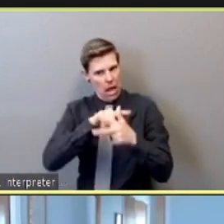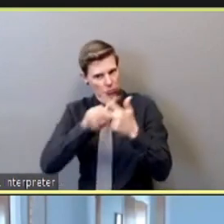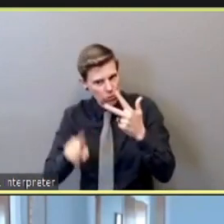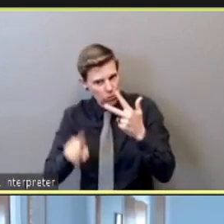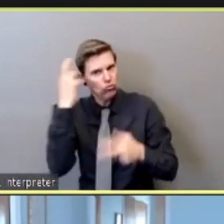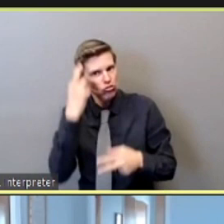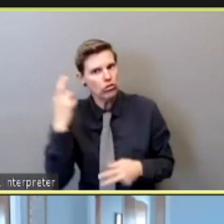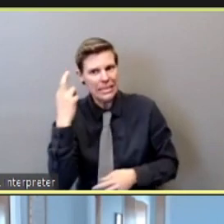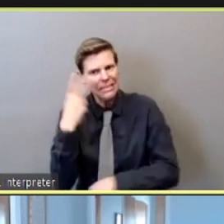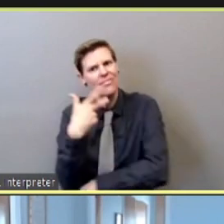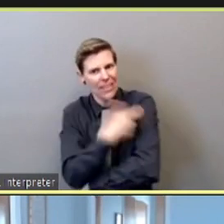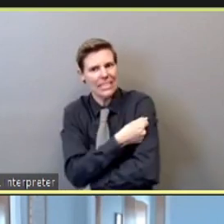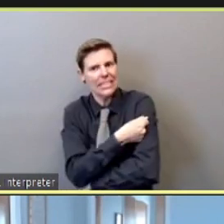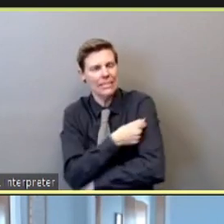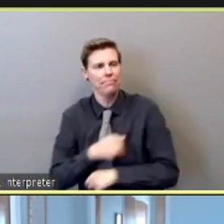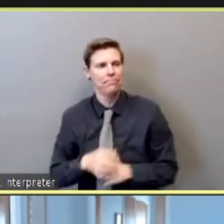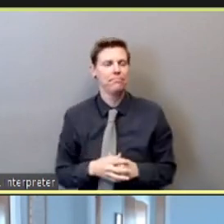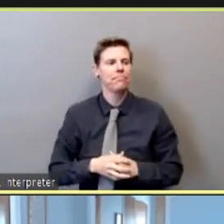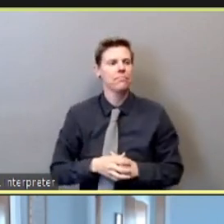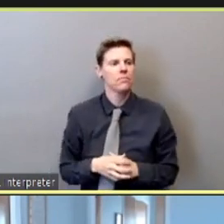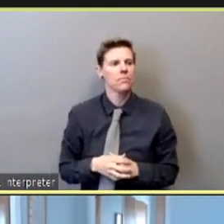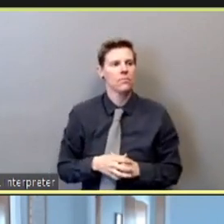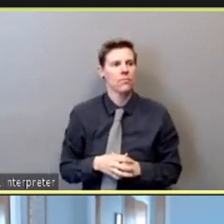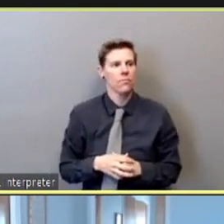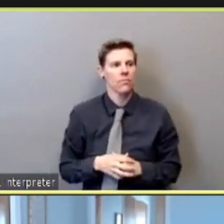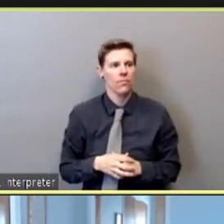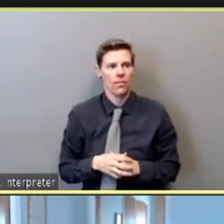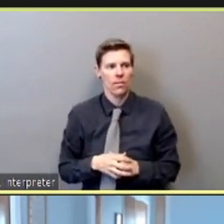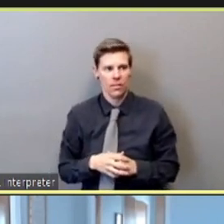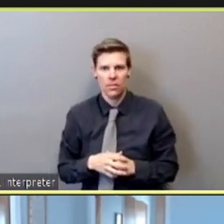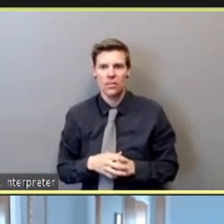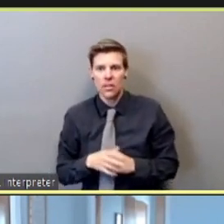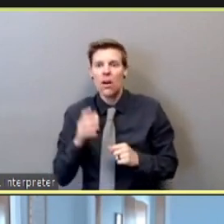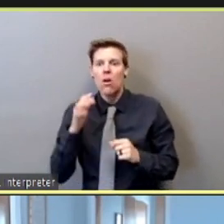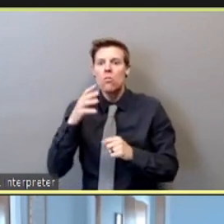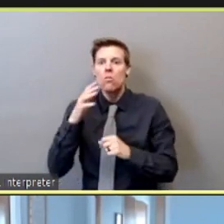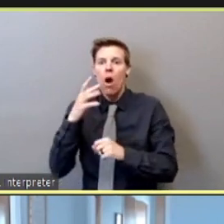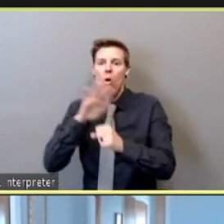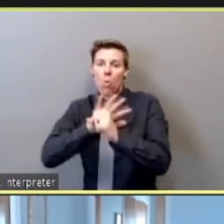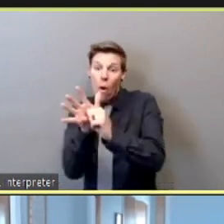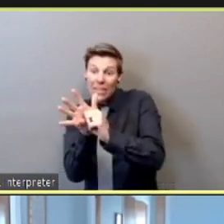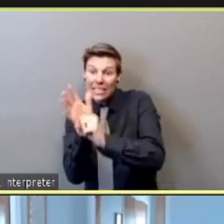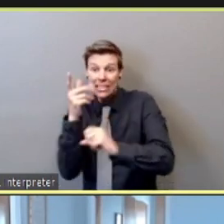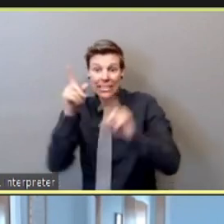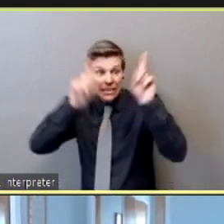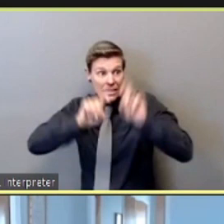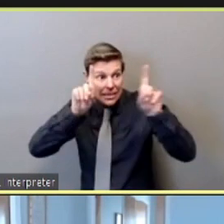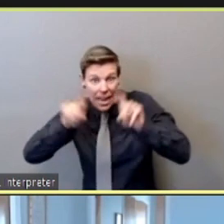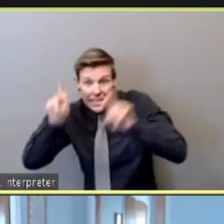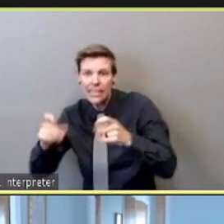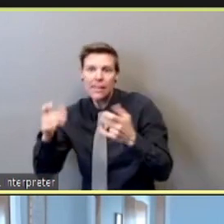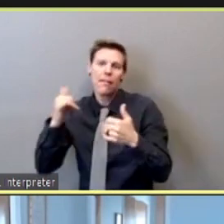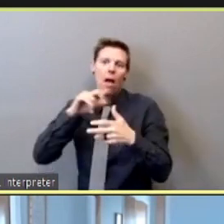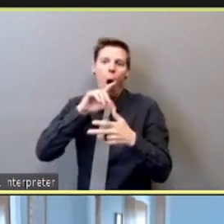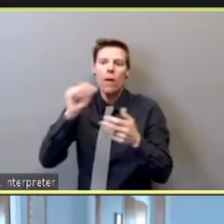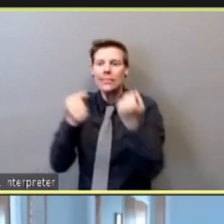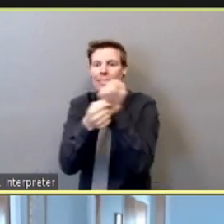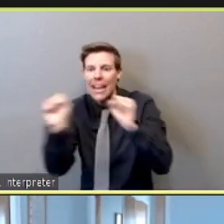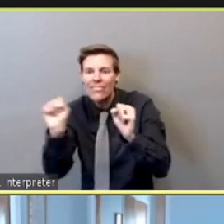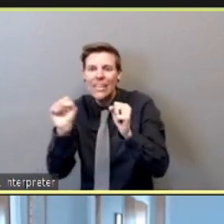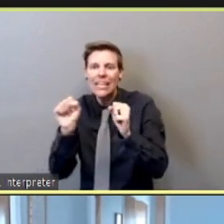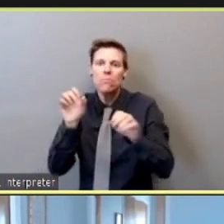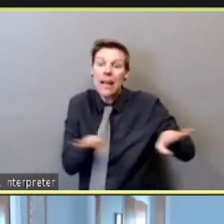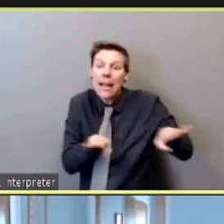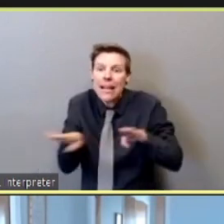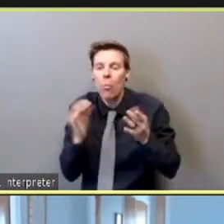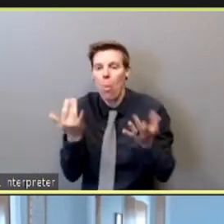Our vaccine testing and COVID safe practices are really important, and they're going to keep more of our loved ones from being